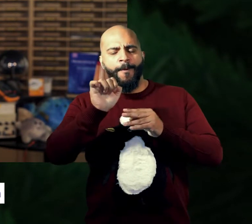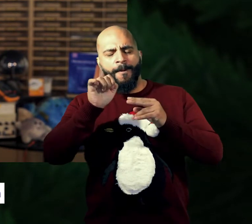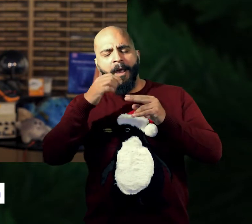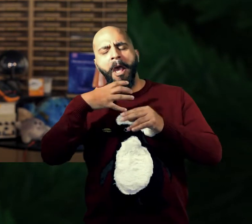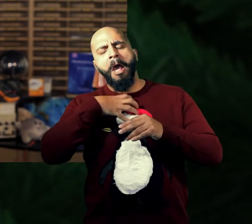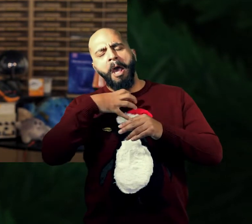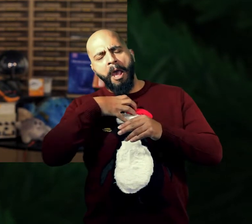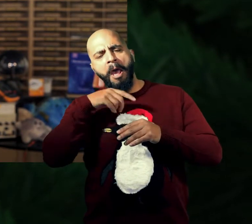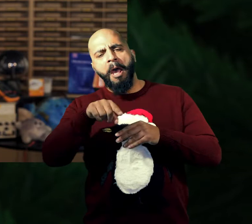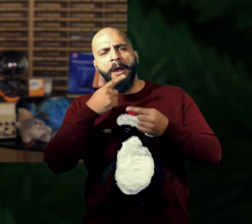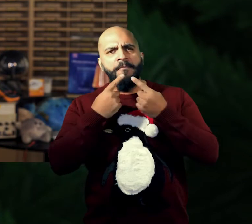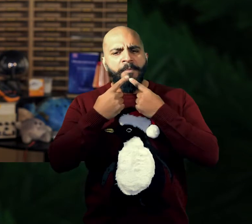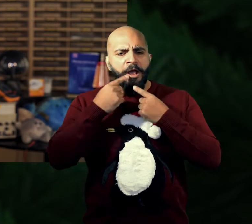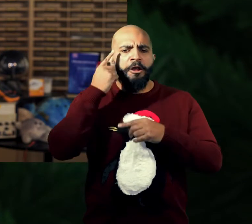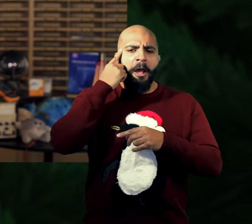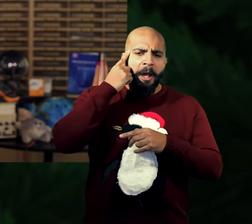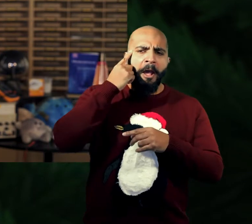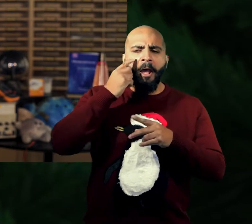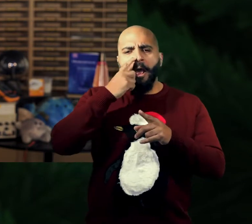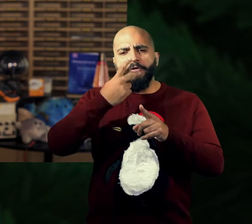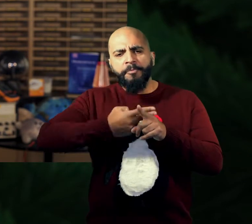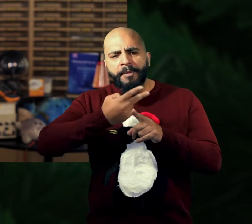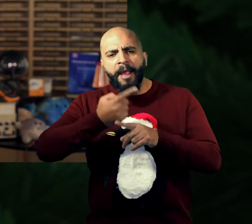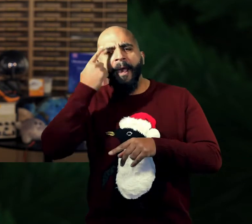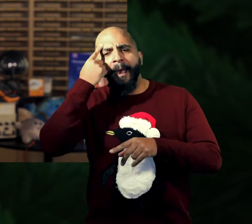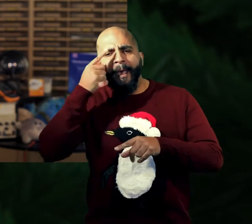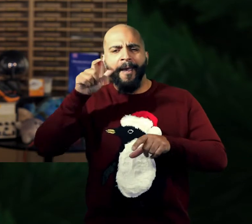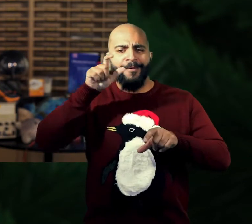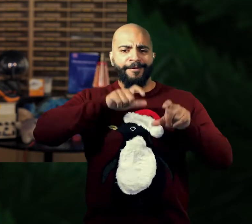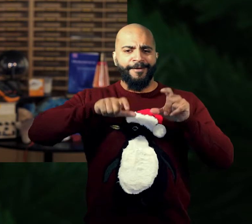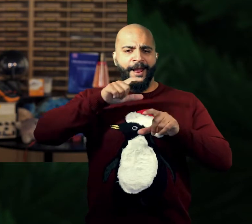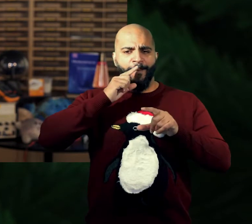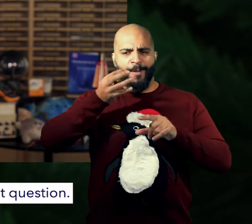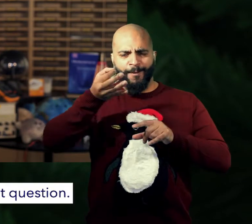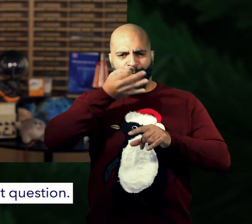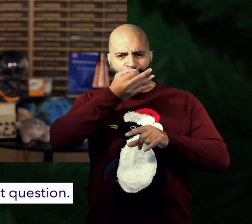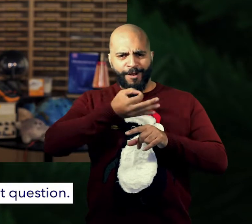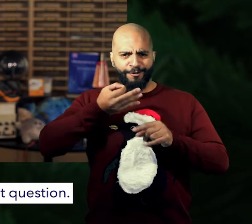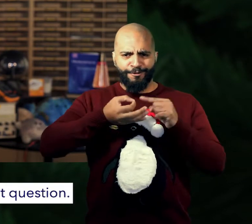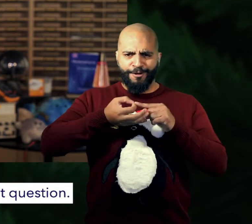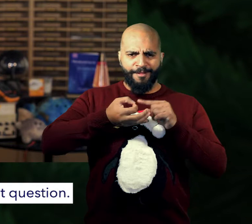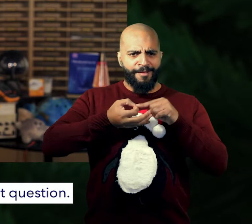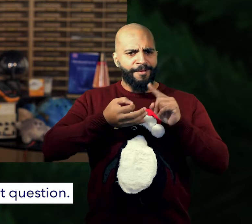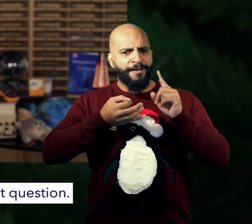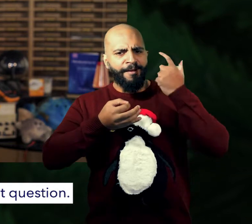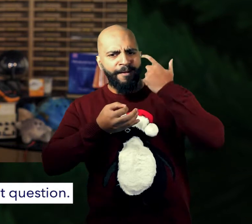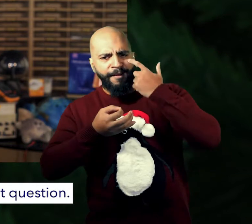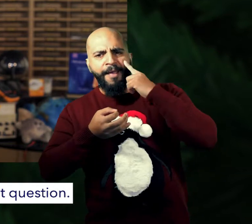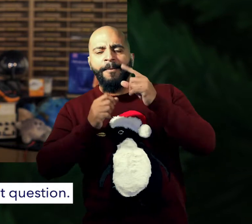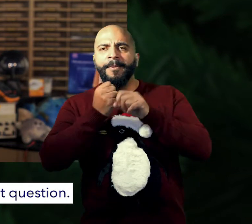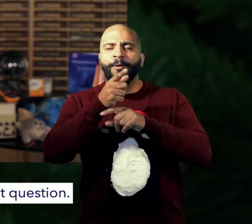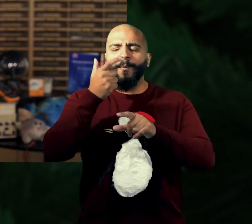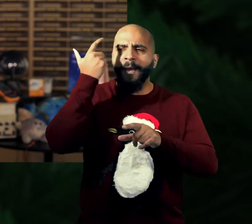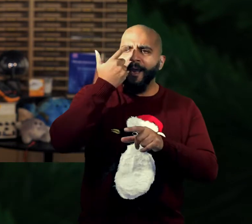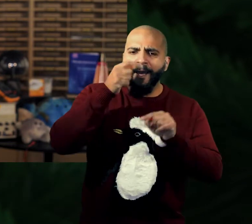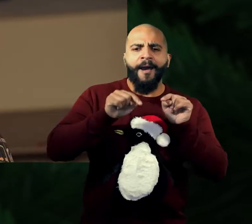memorising information and being able to repeat it. Science is about asking questions and finding a way to work out the answer to